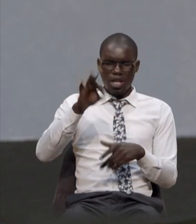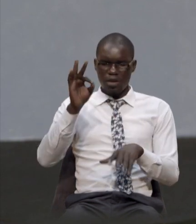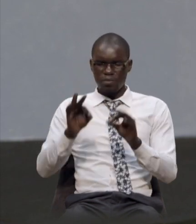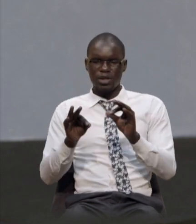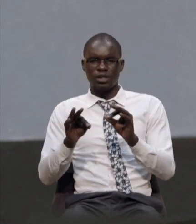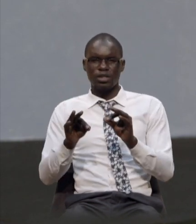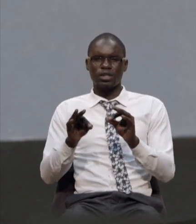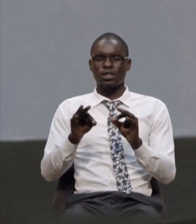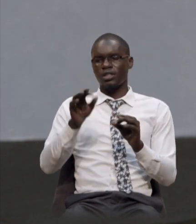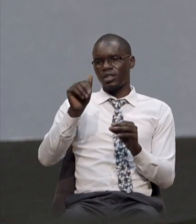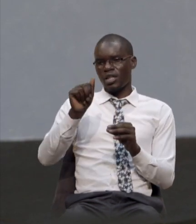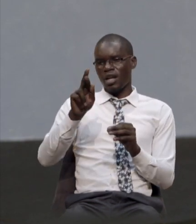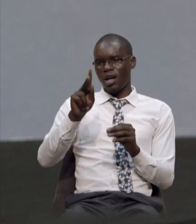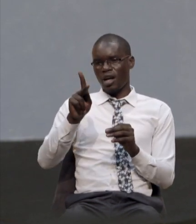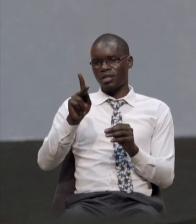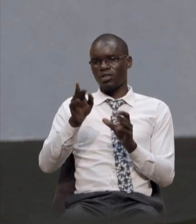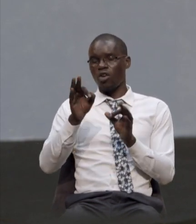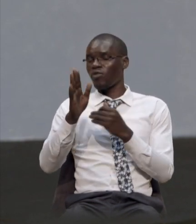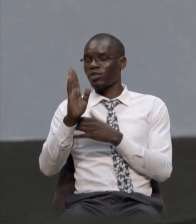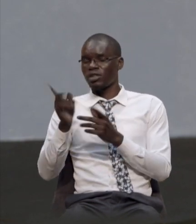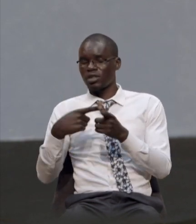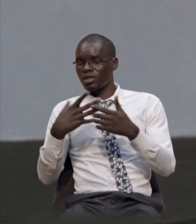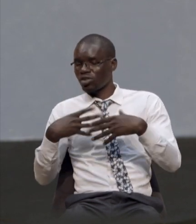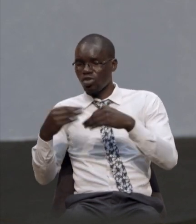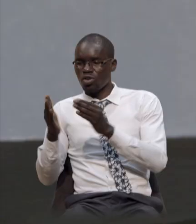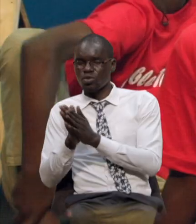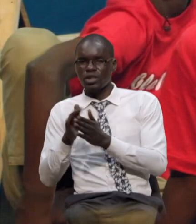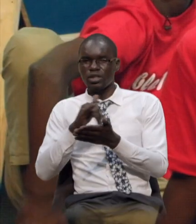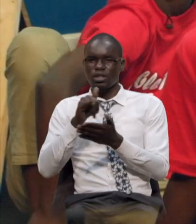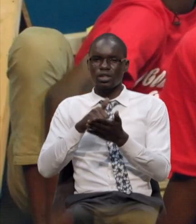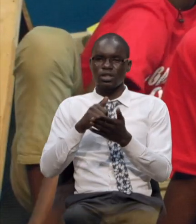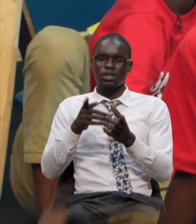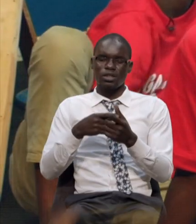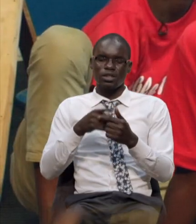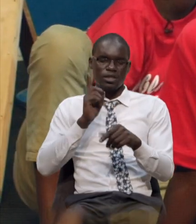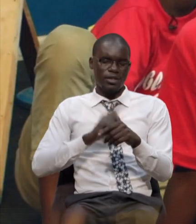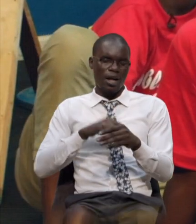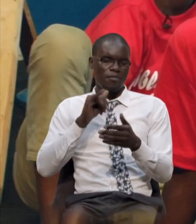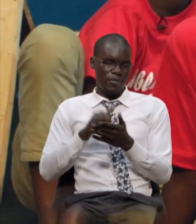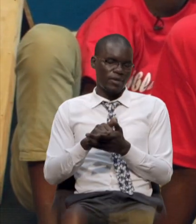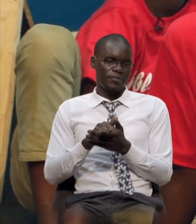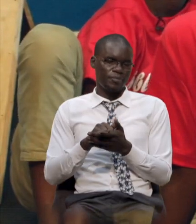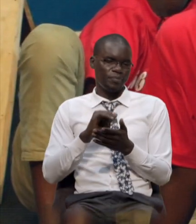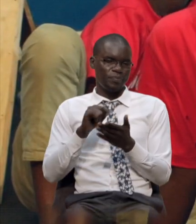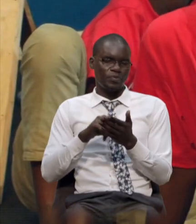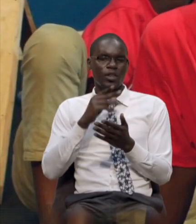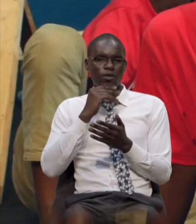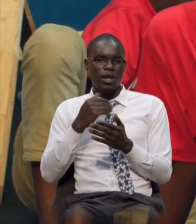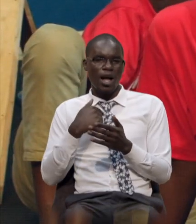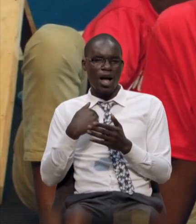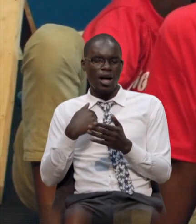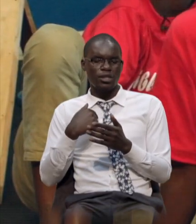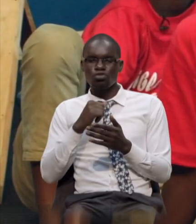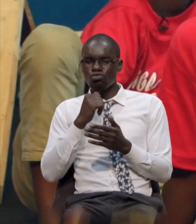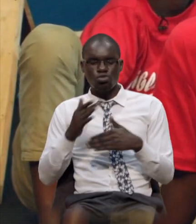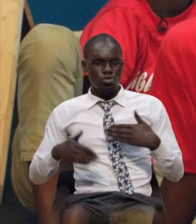Covenant and went with it. And then during that fight, because these boys had